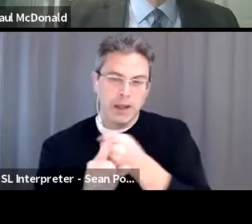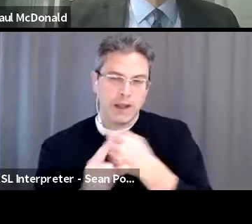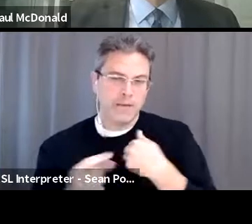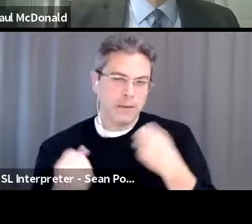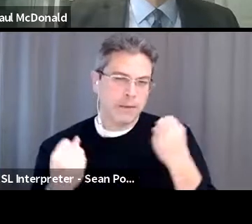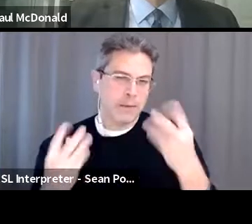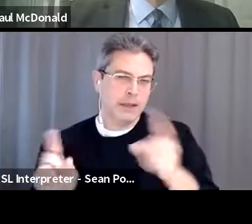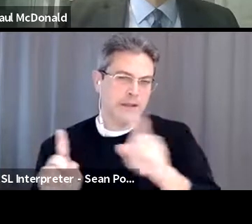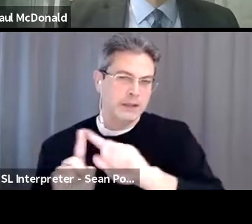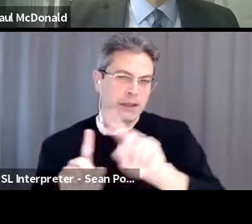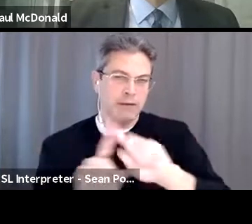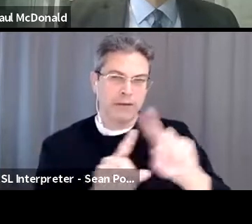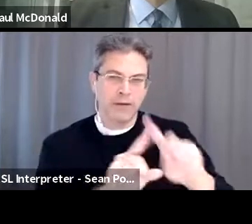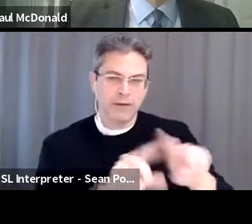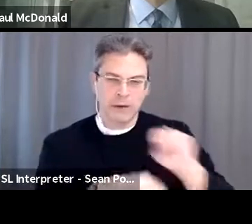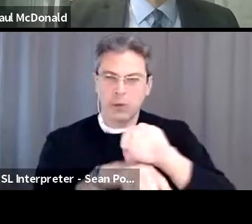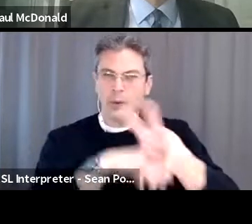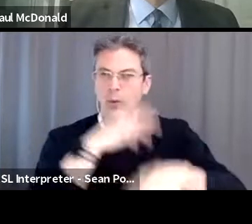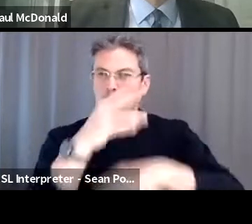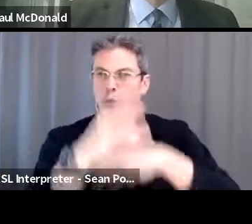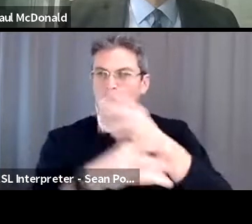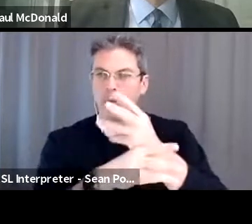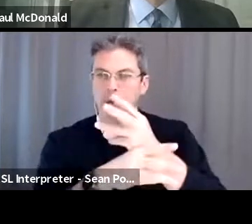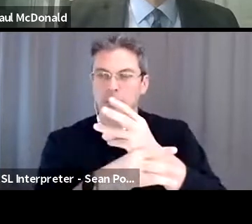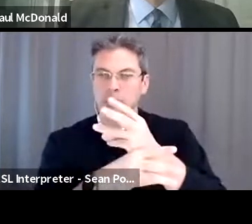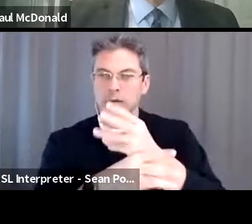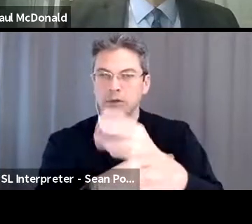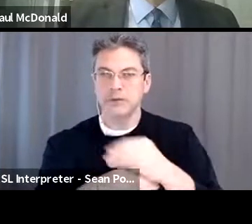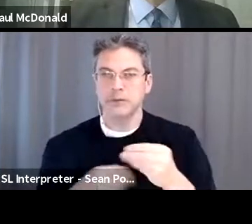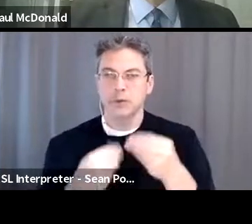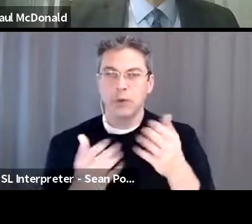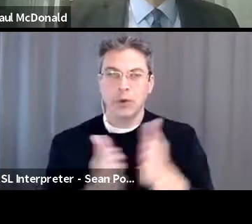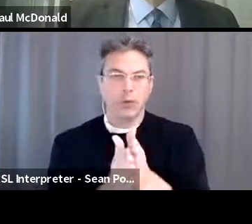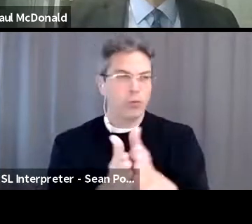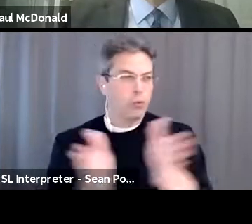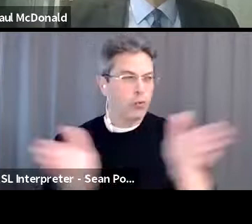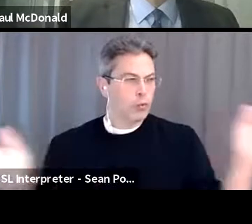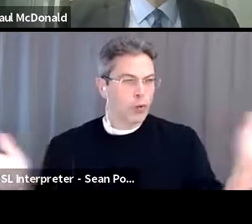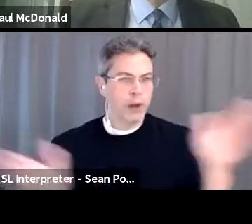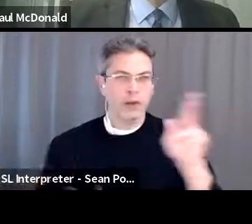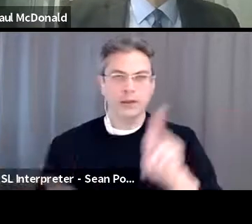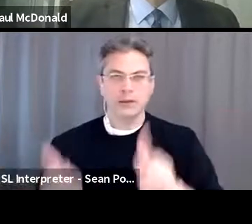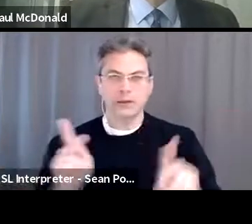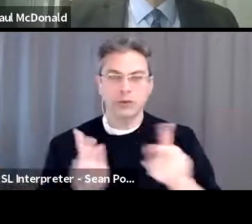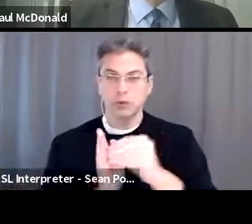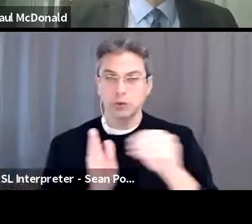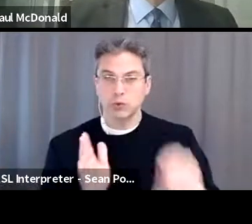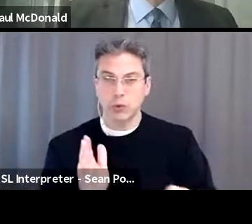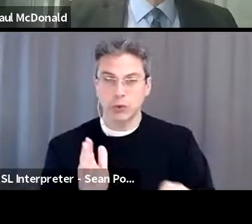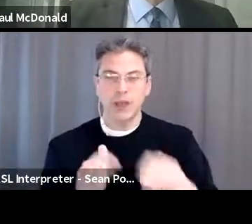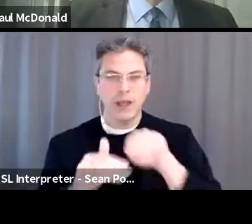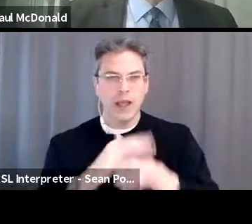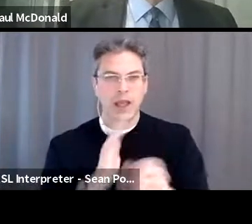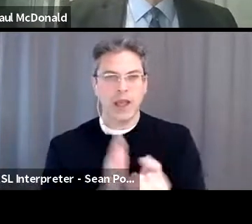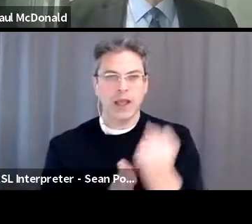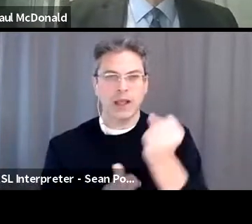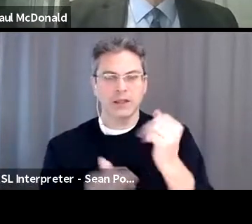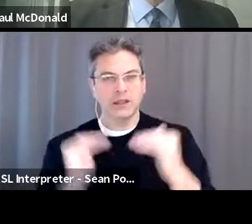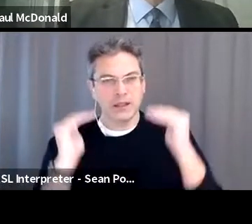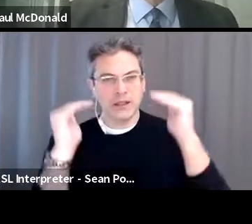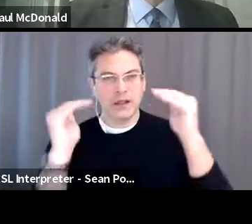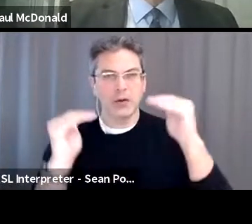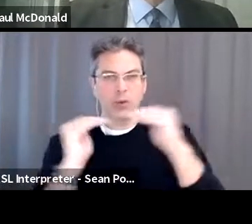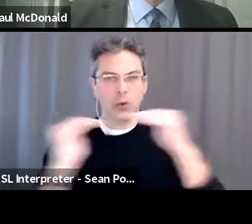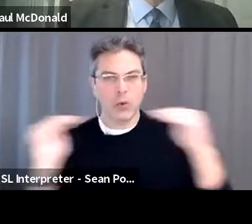world around us. By providing a broad demographic of students access to a high-quality